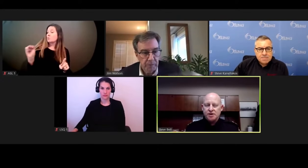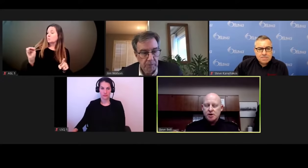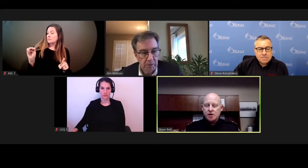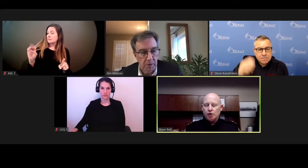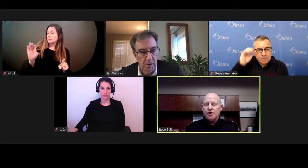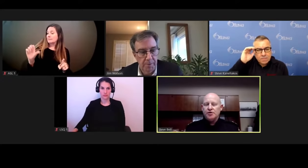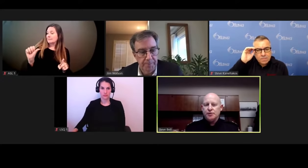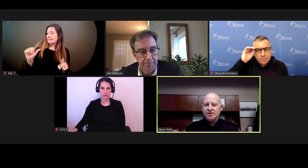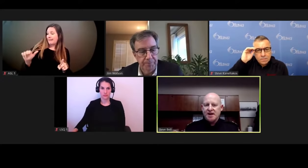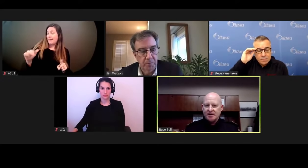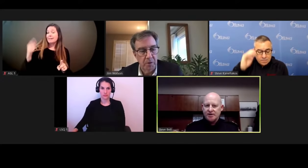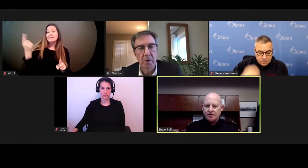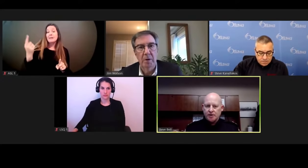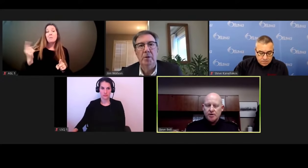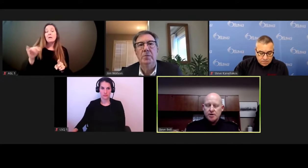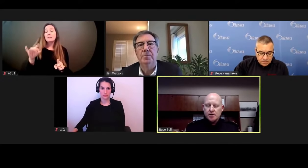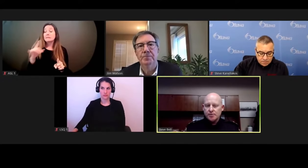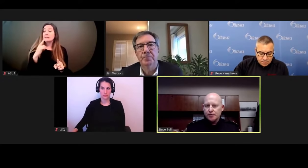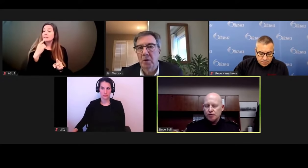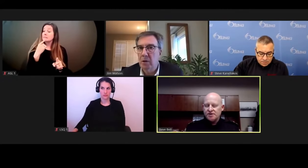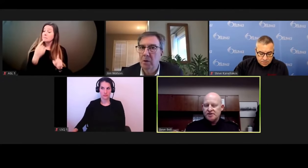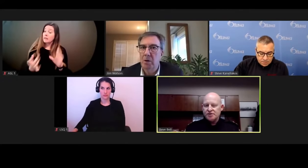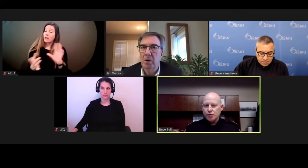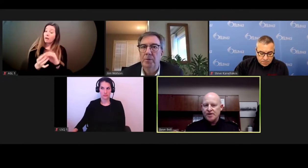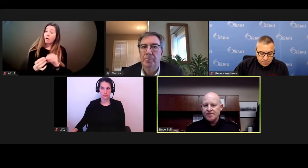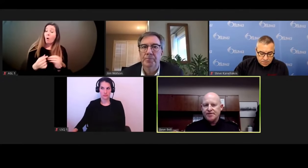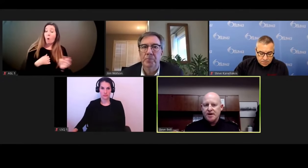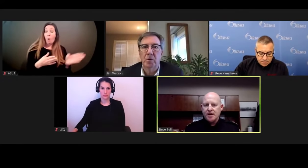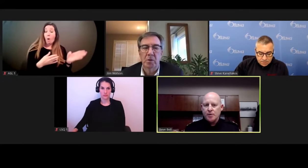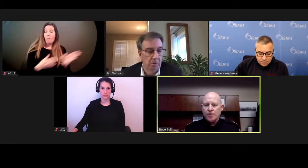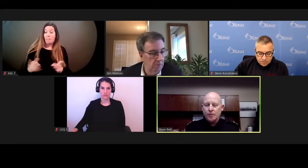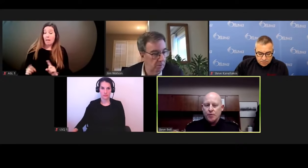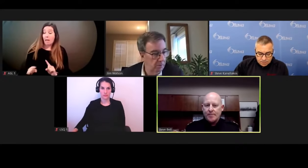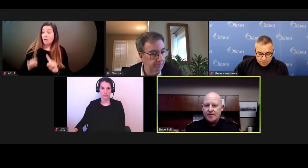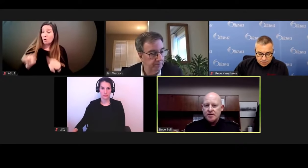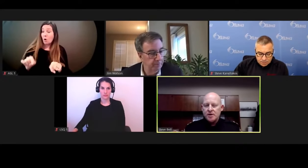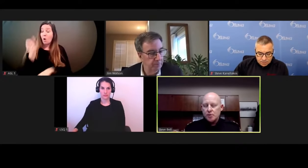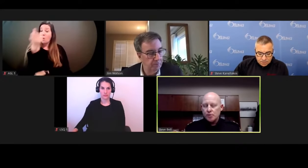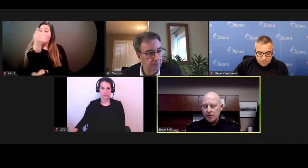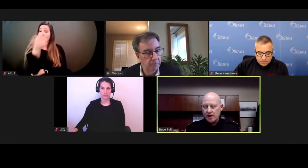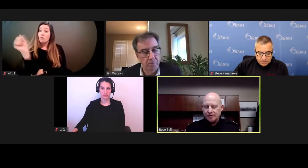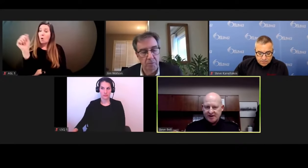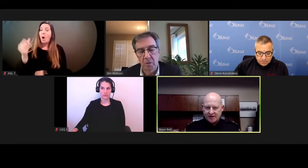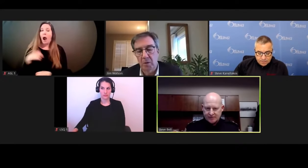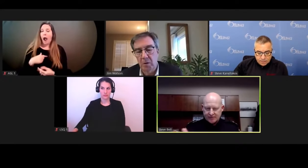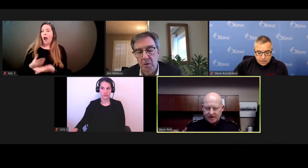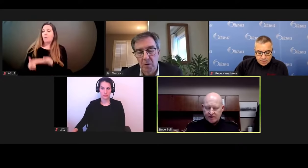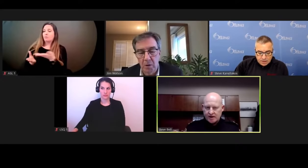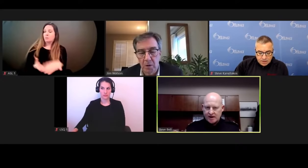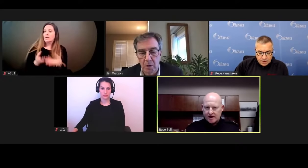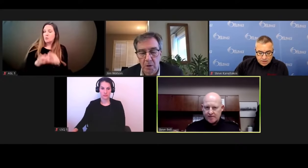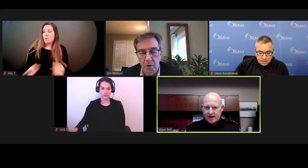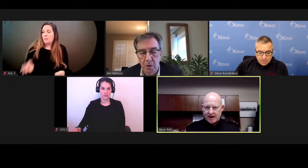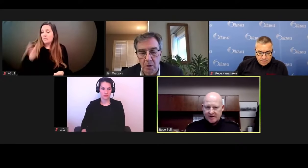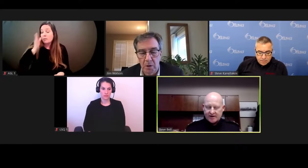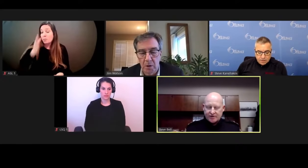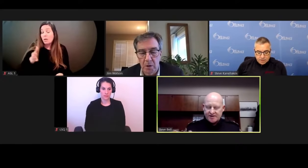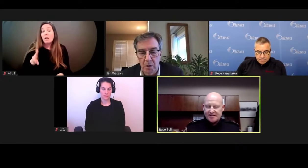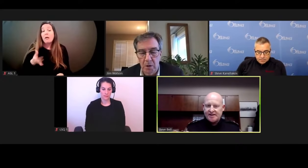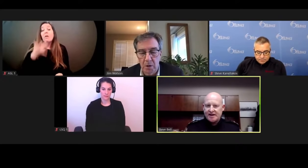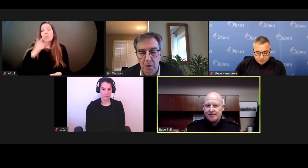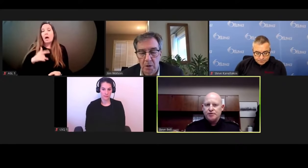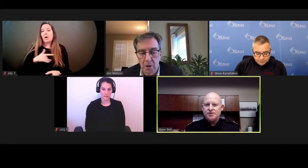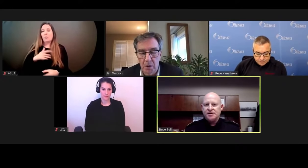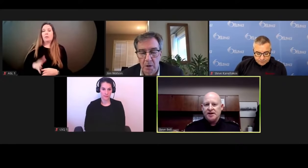was looking to attend the protest with a weapon. We were able to intervene and